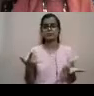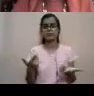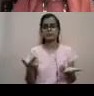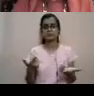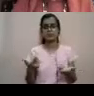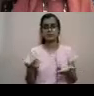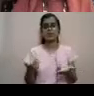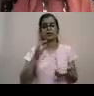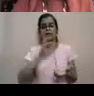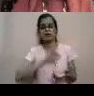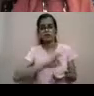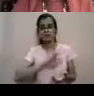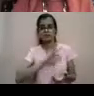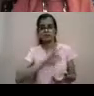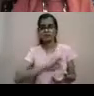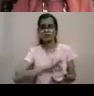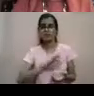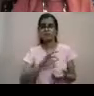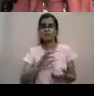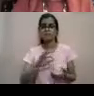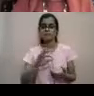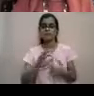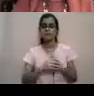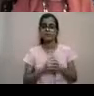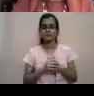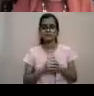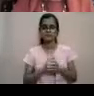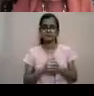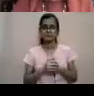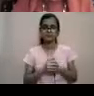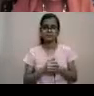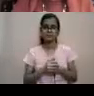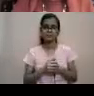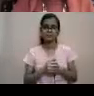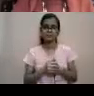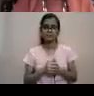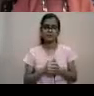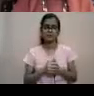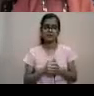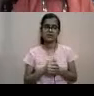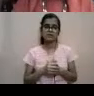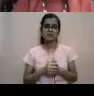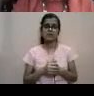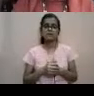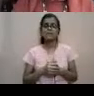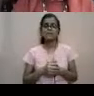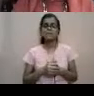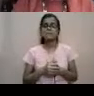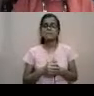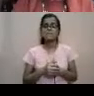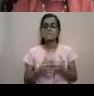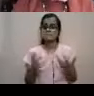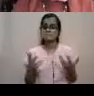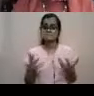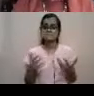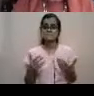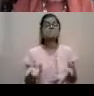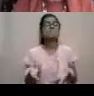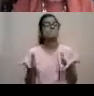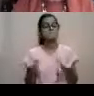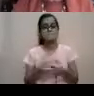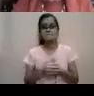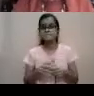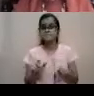a modern, relatively well-ordered state. We might as well decry